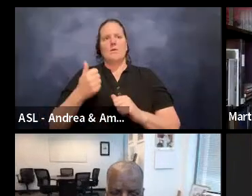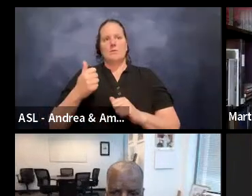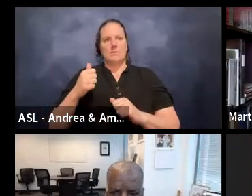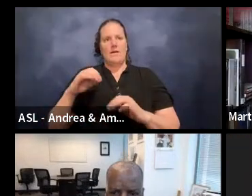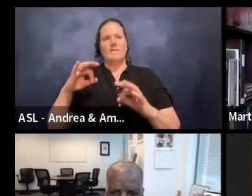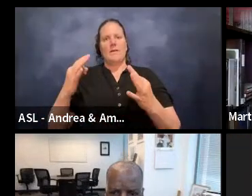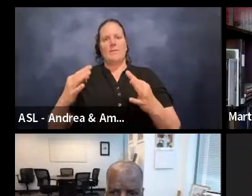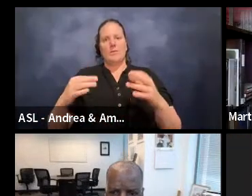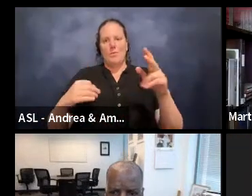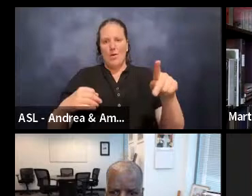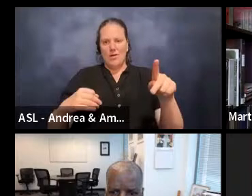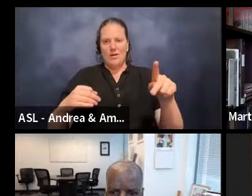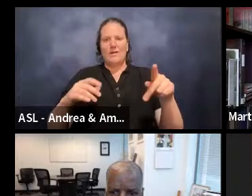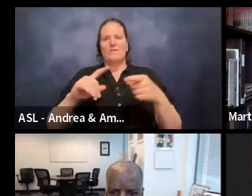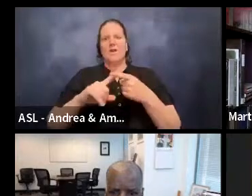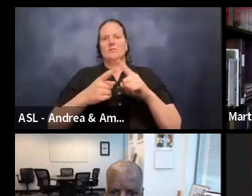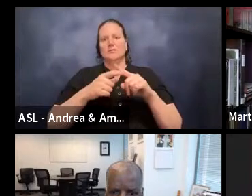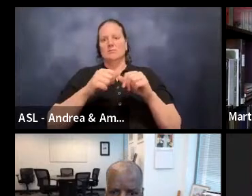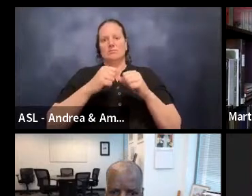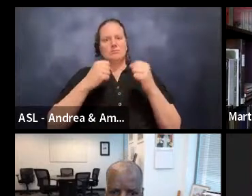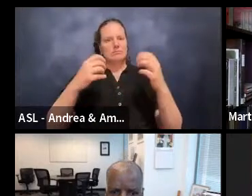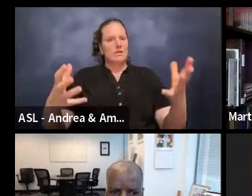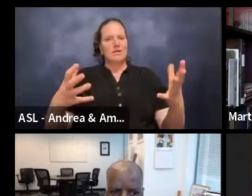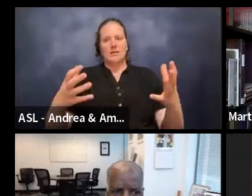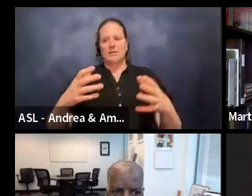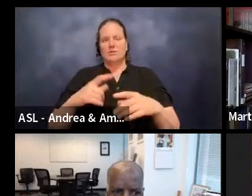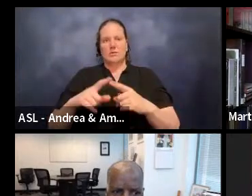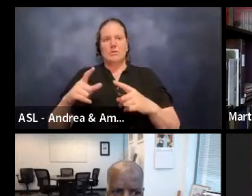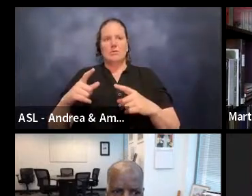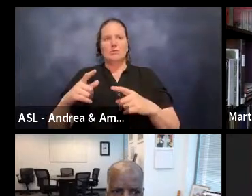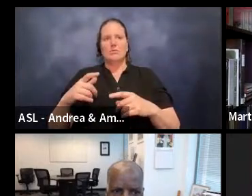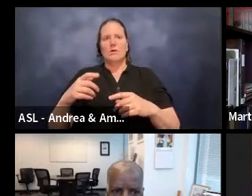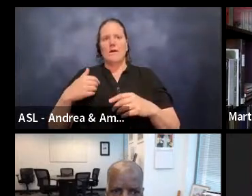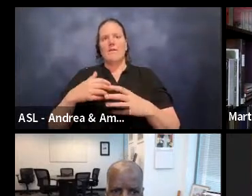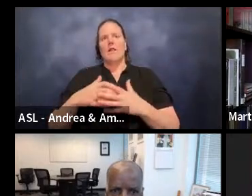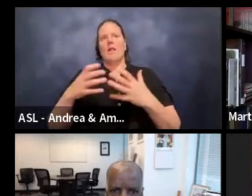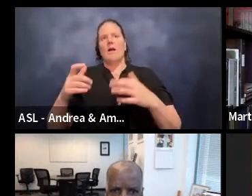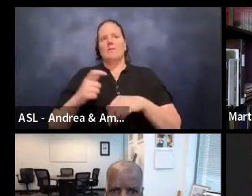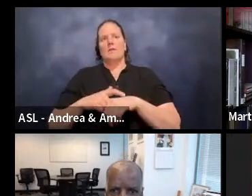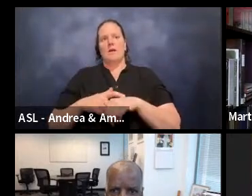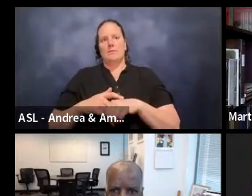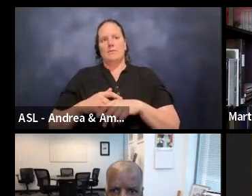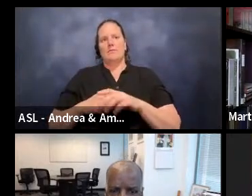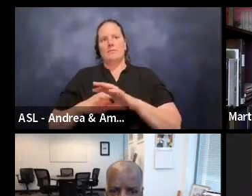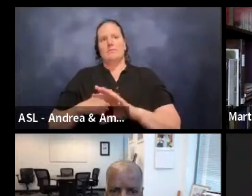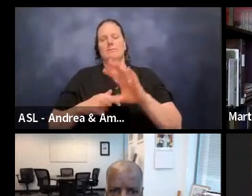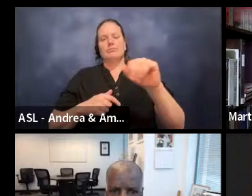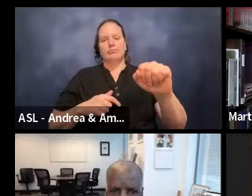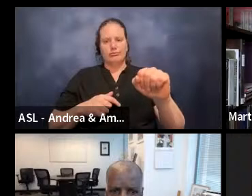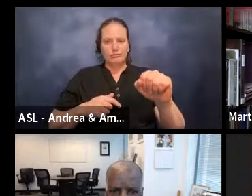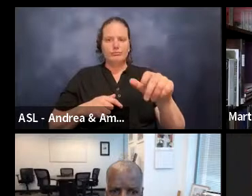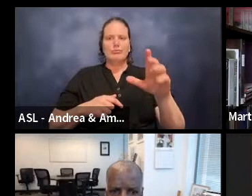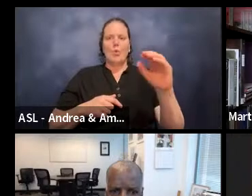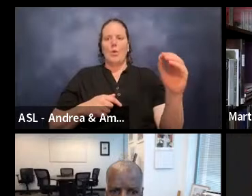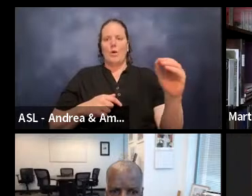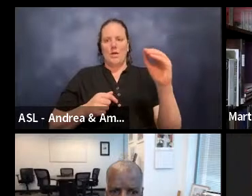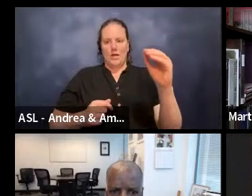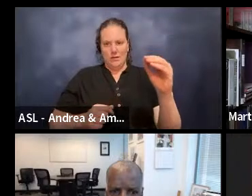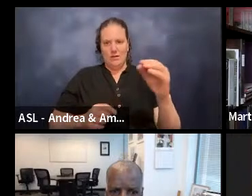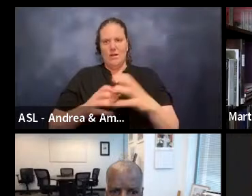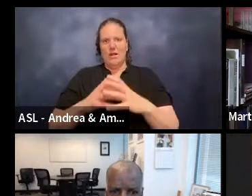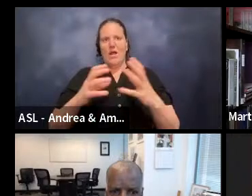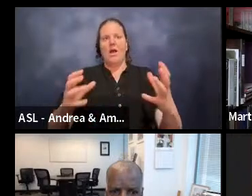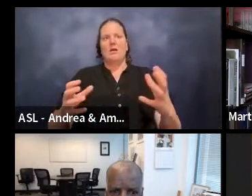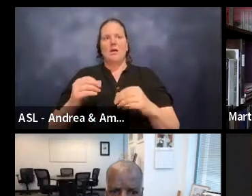side and a lot of friends over there. And so I still do spend a large amount of time over on the other side of the river, and also